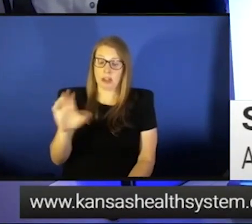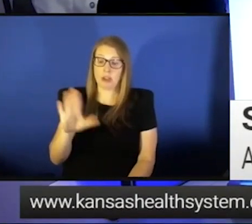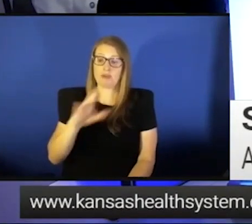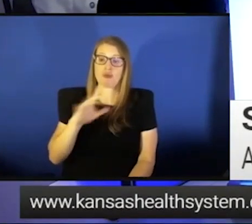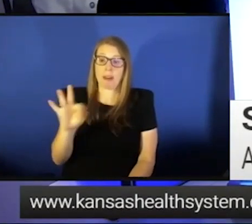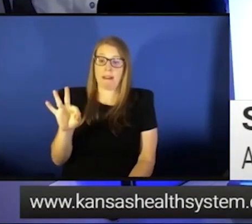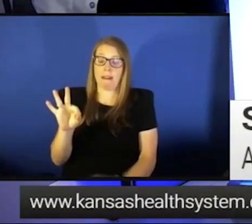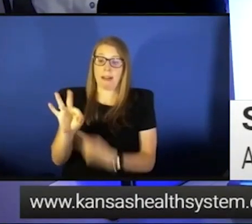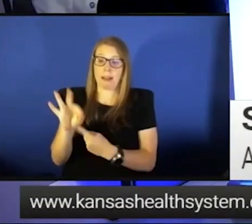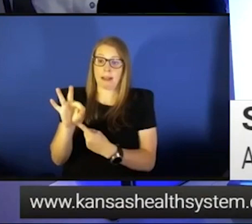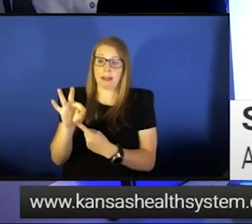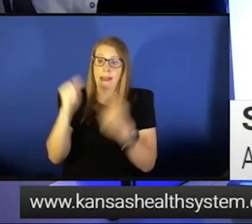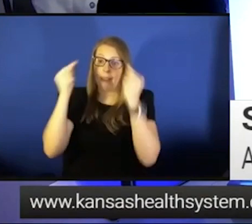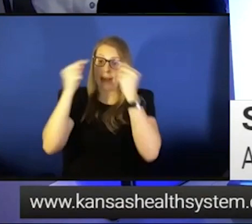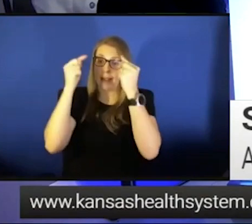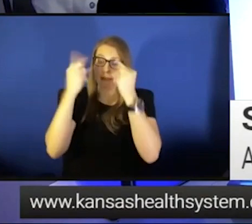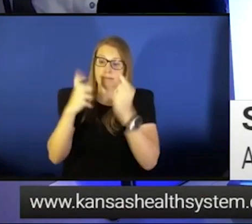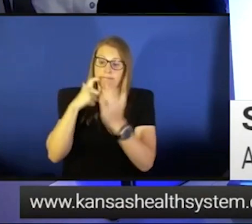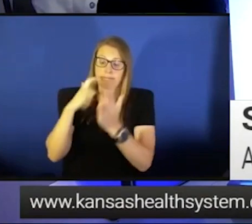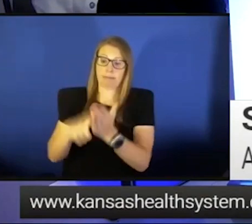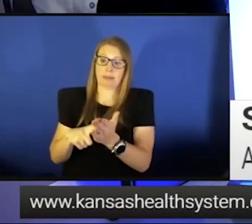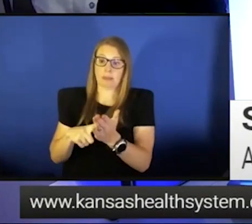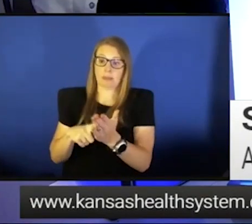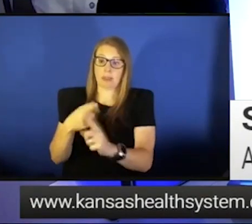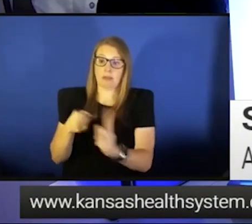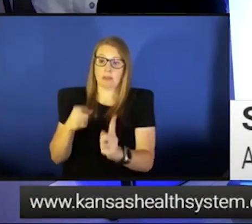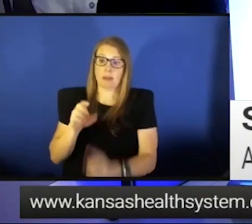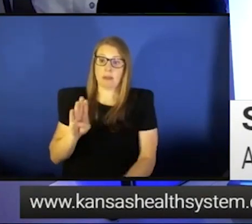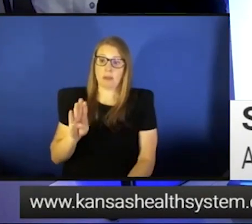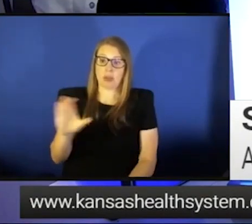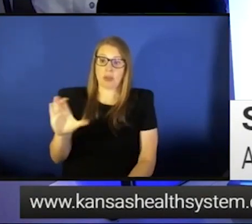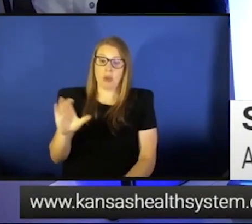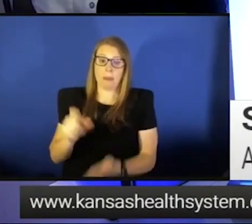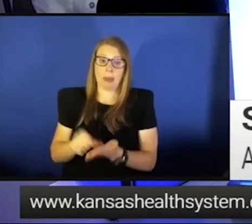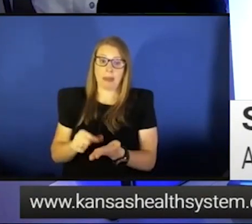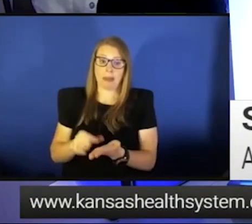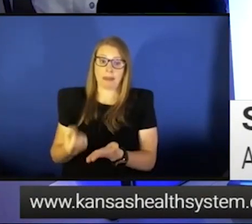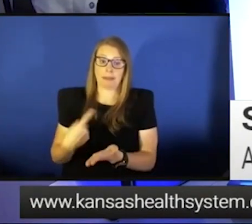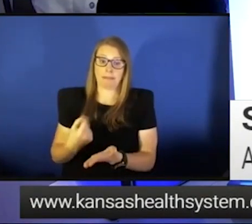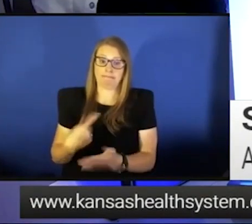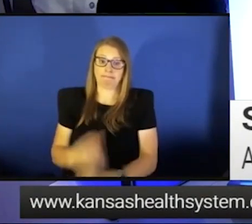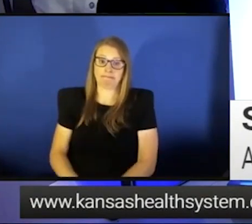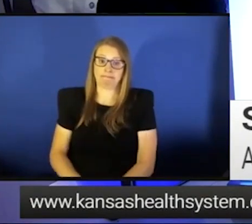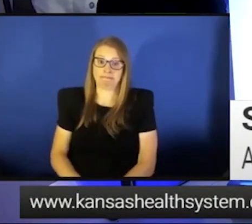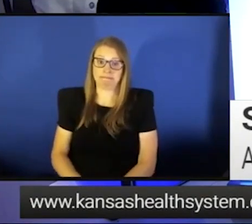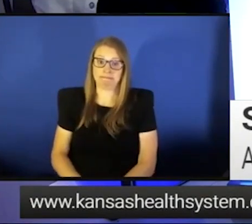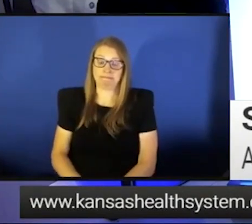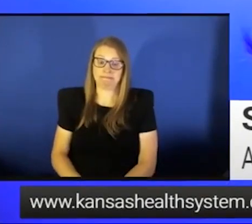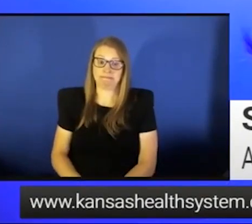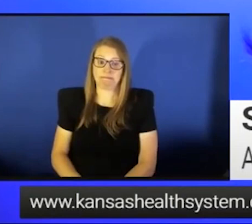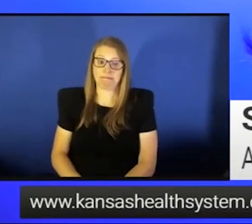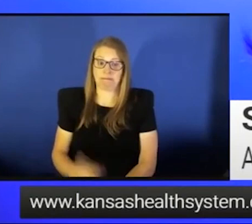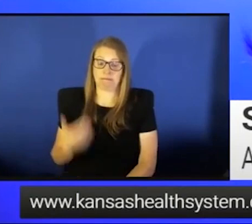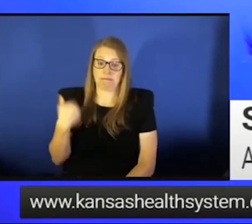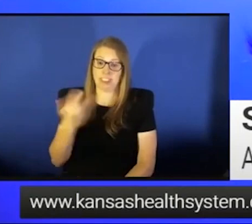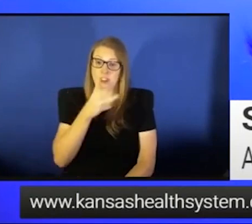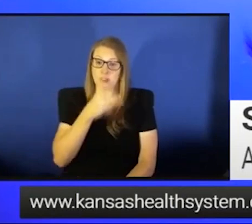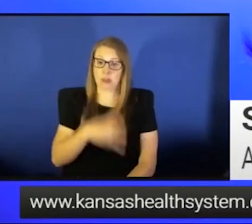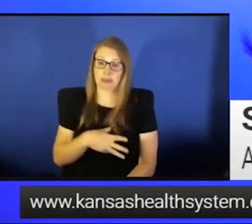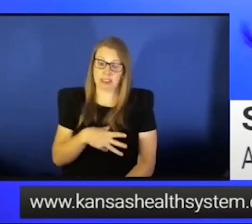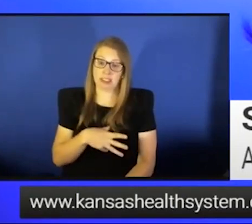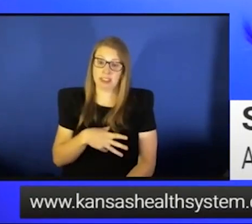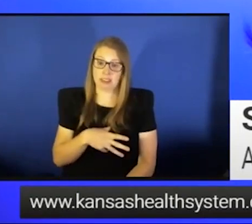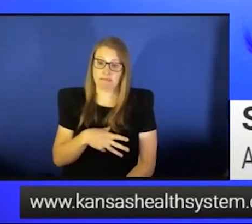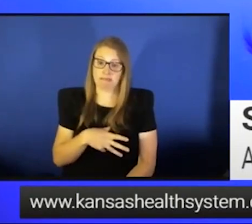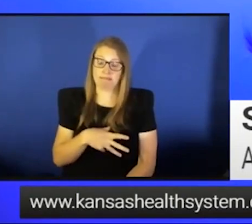that headache. They told her it was from her birth control pills. And young women are at particular